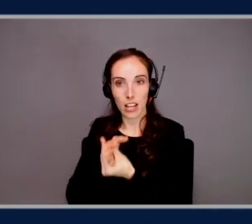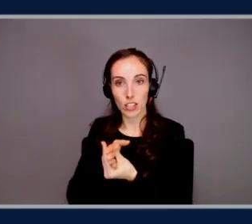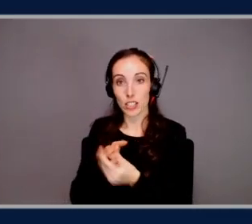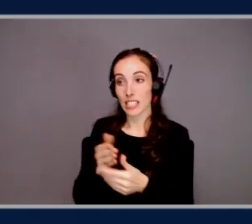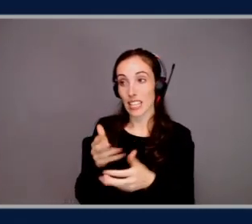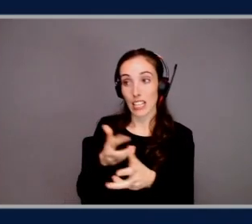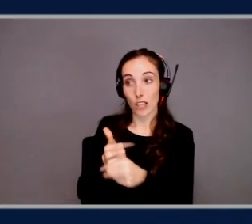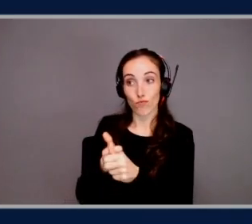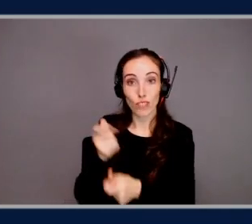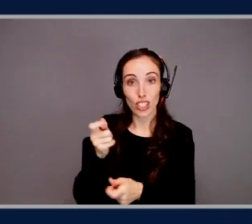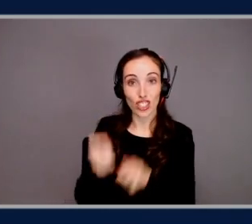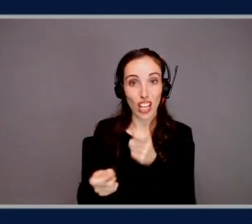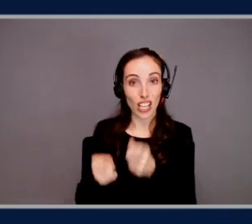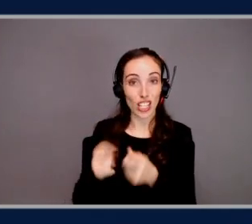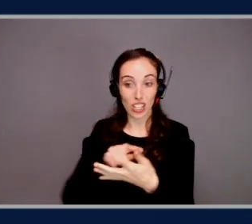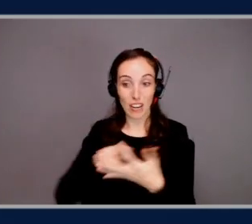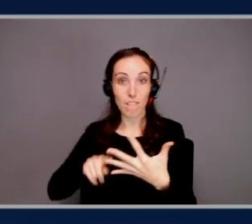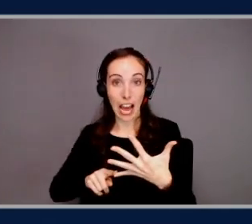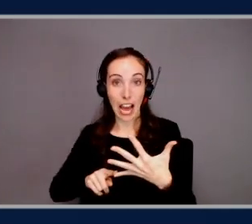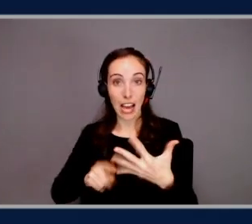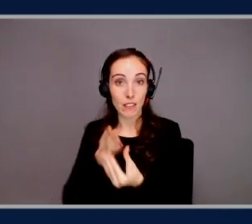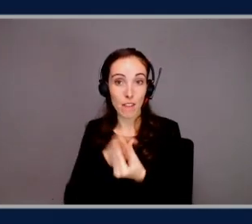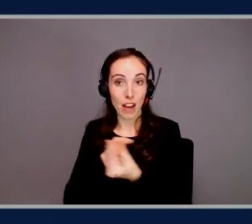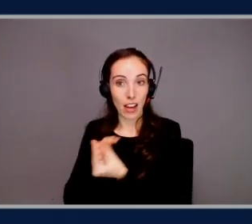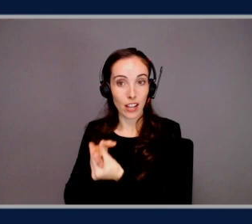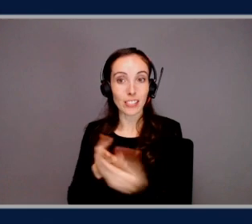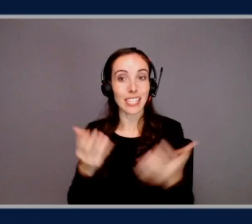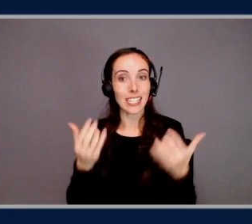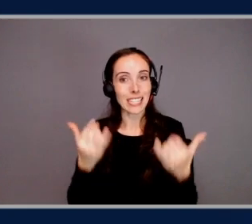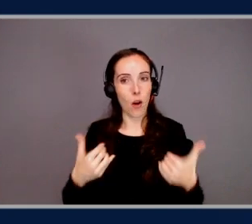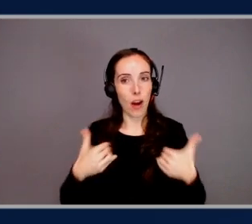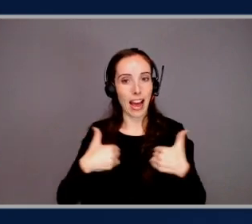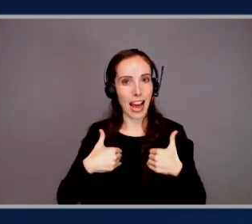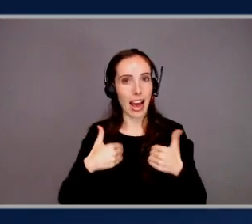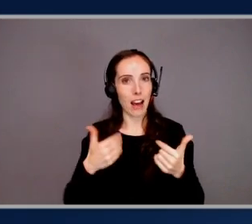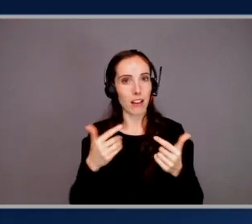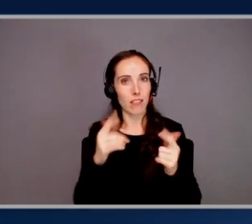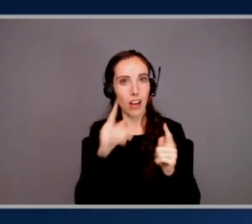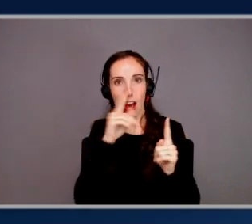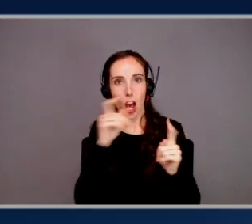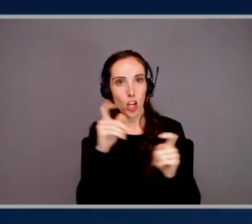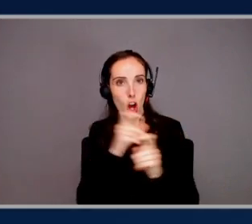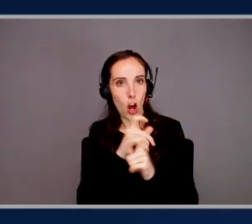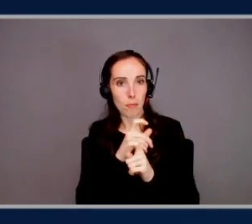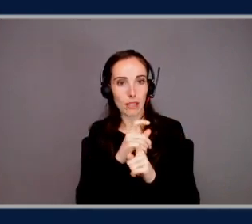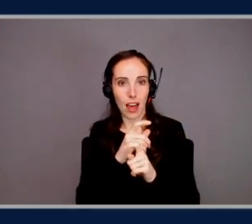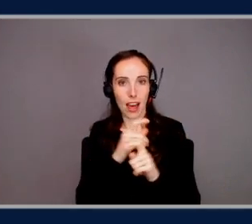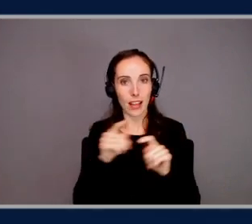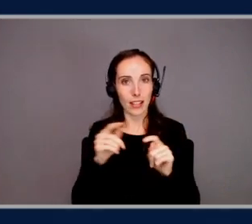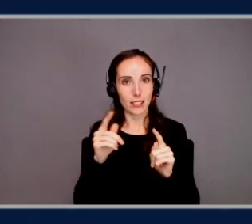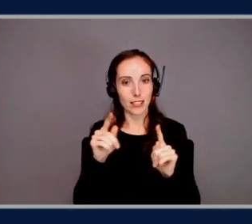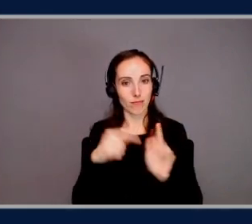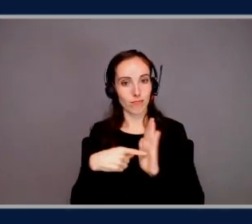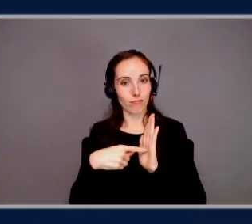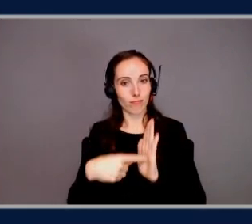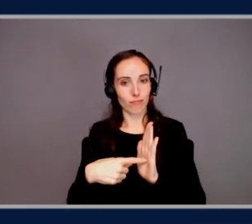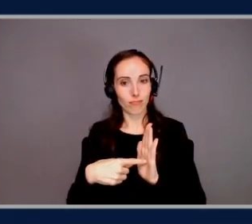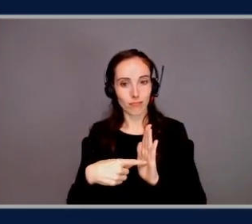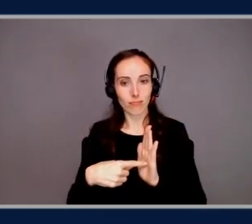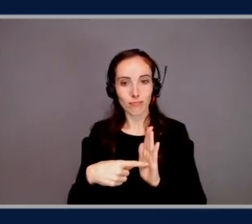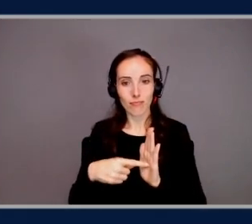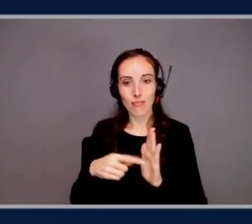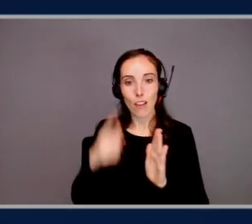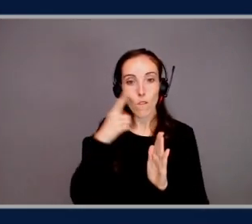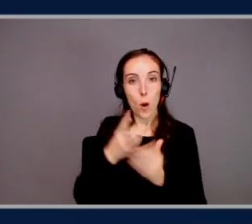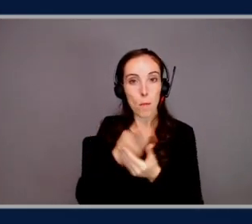as a result, I have this large and complex diff that is across both the client side, adding new features, as well as